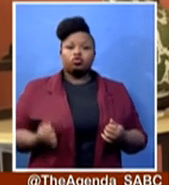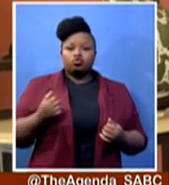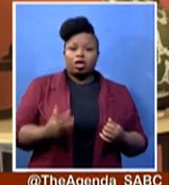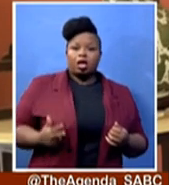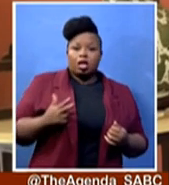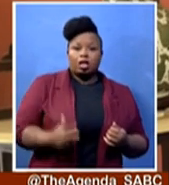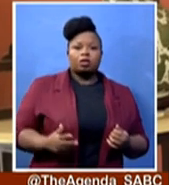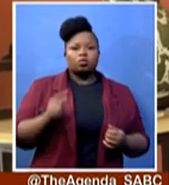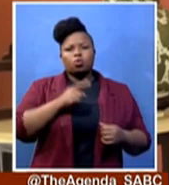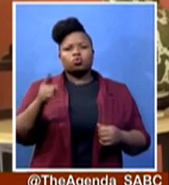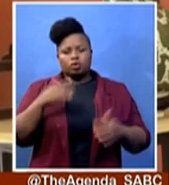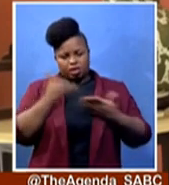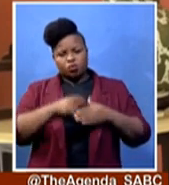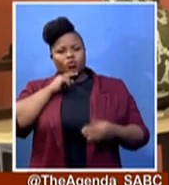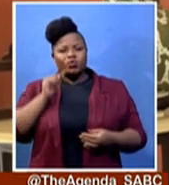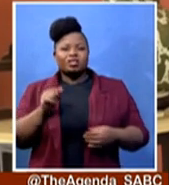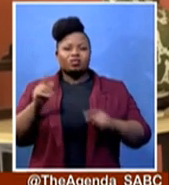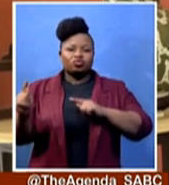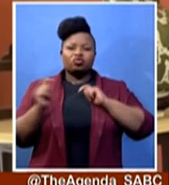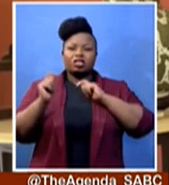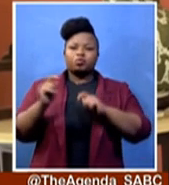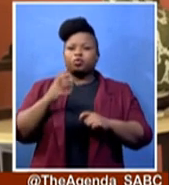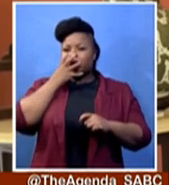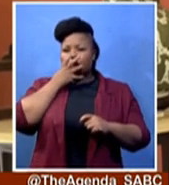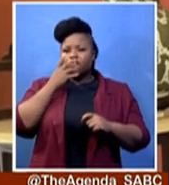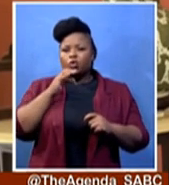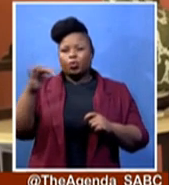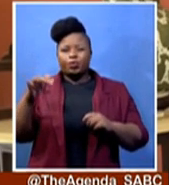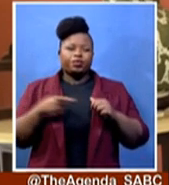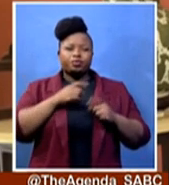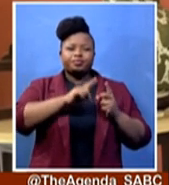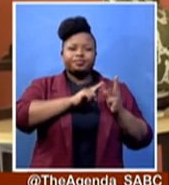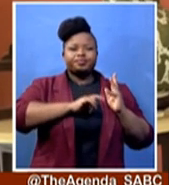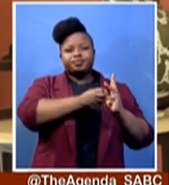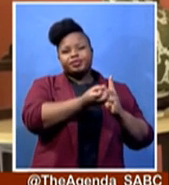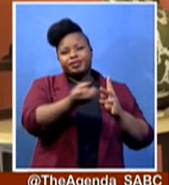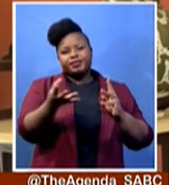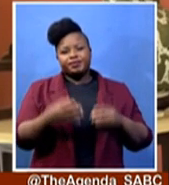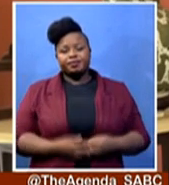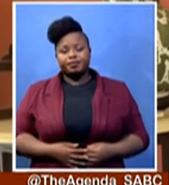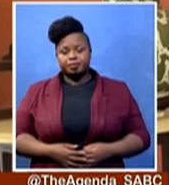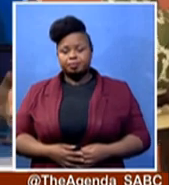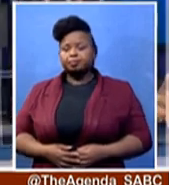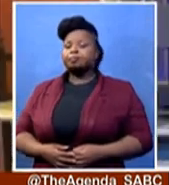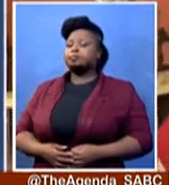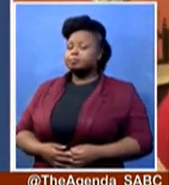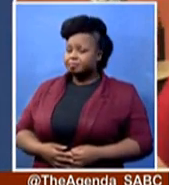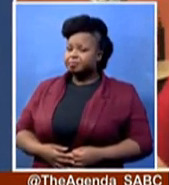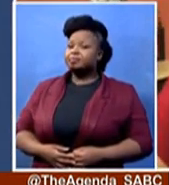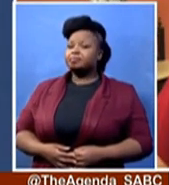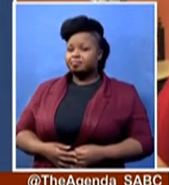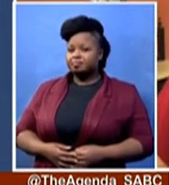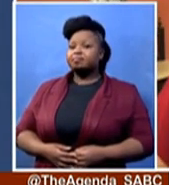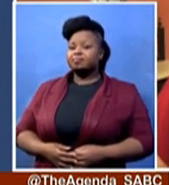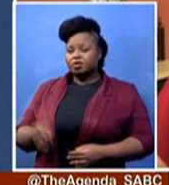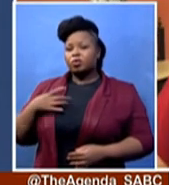transport liquid oxygen to different parts of the country. Right. Ideally, Neha, we would like you on the street reporting,